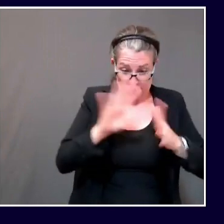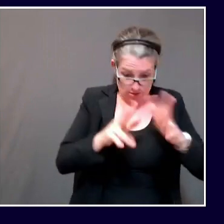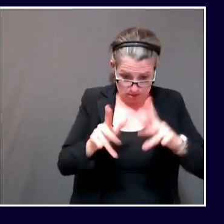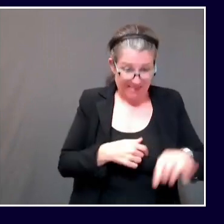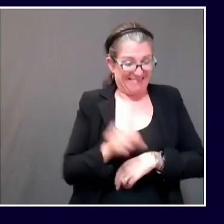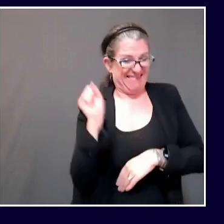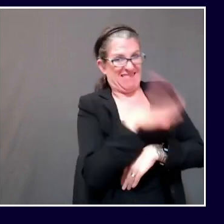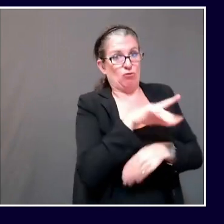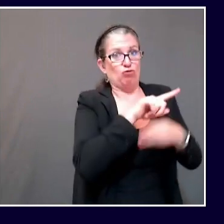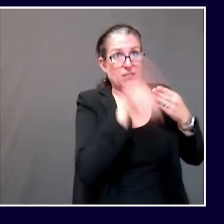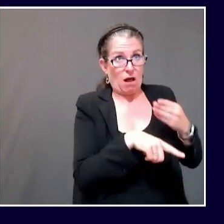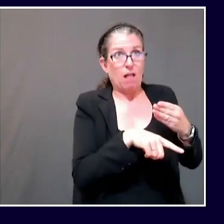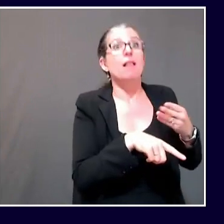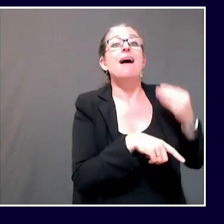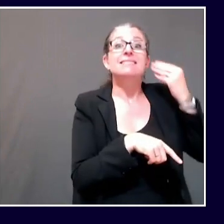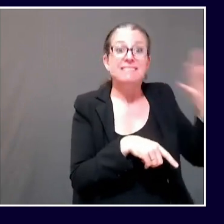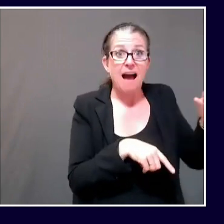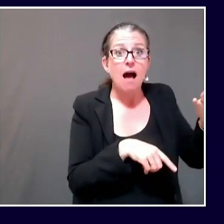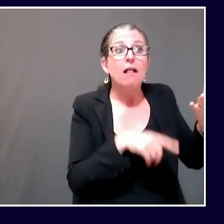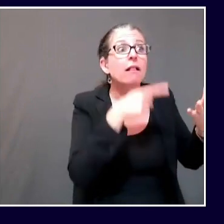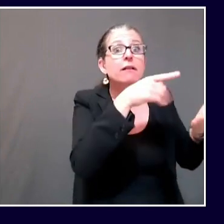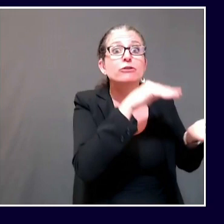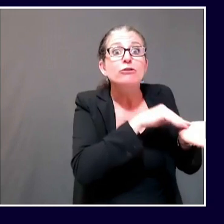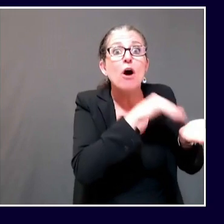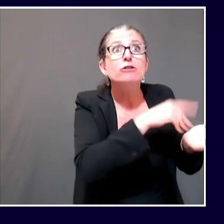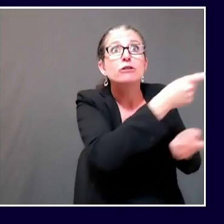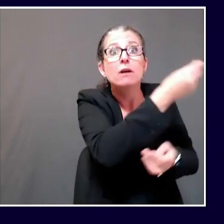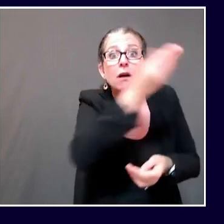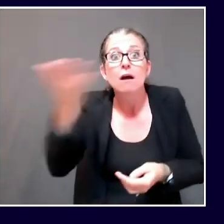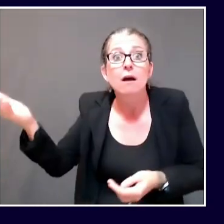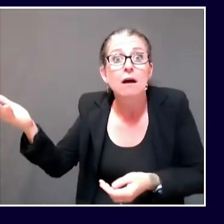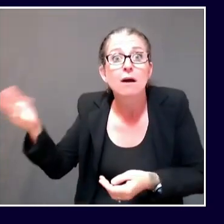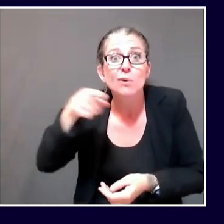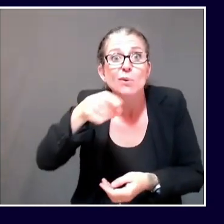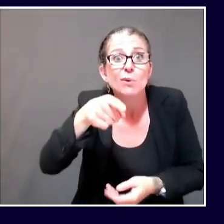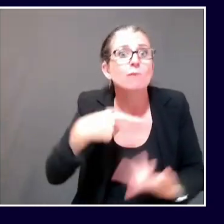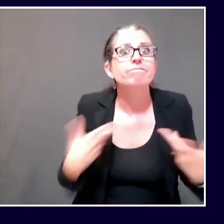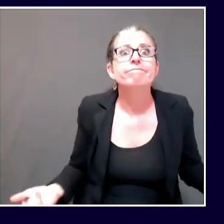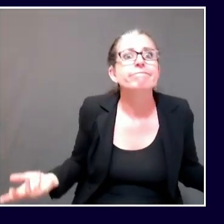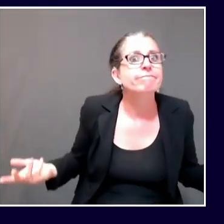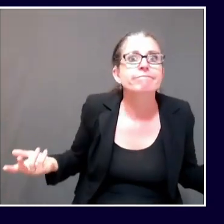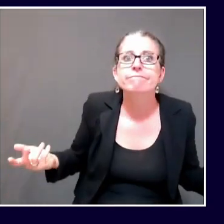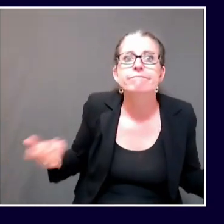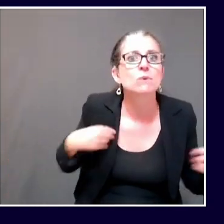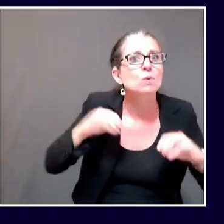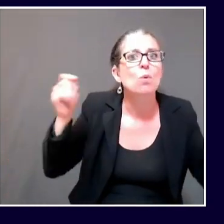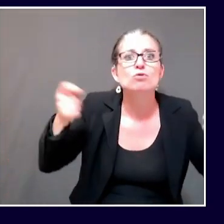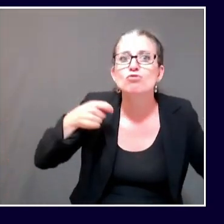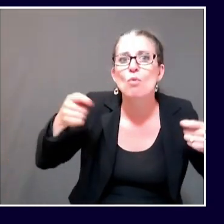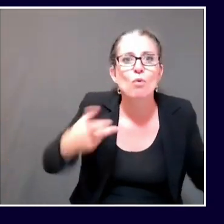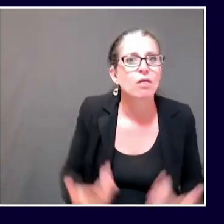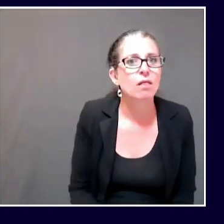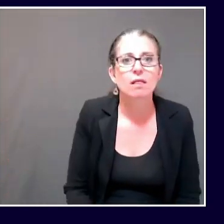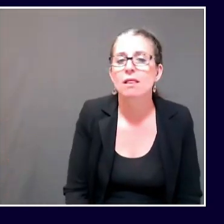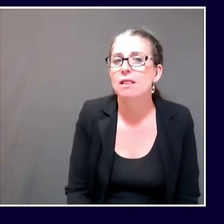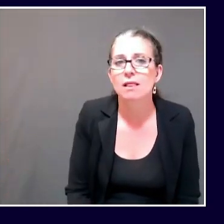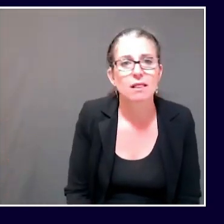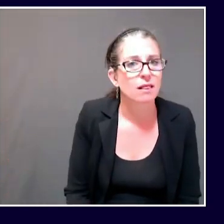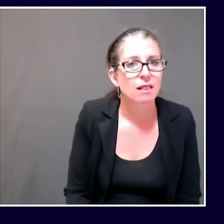provider who sent it to us. And there again, our wait time on that, our turnaround time, is 48 hours, which is what